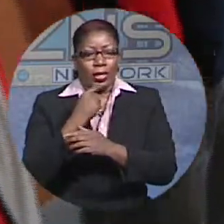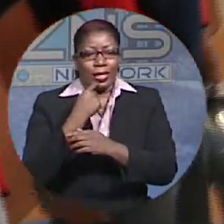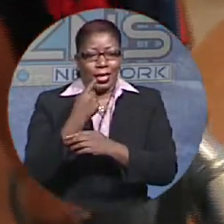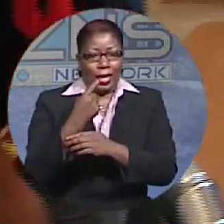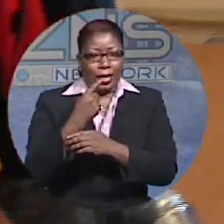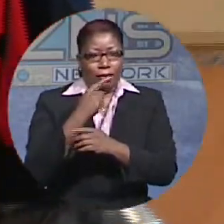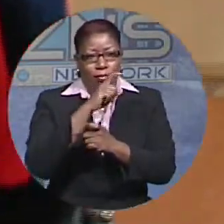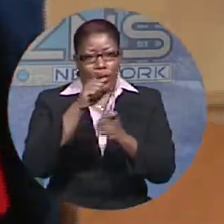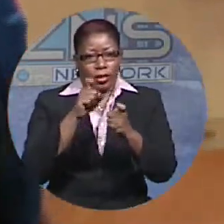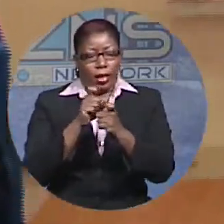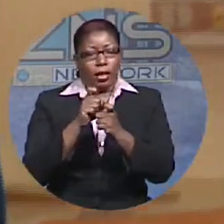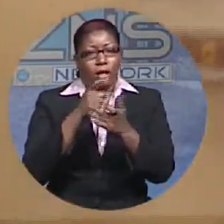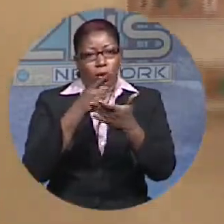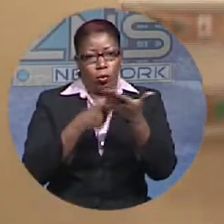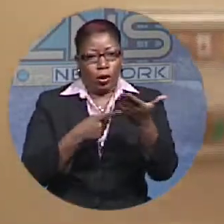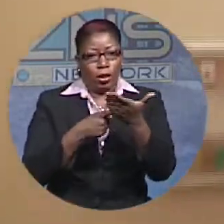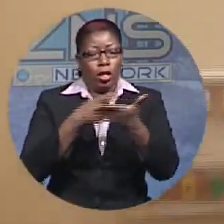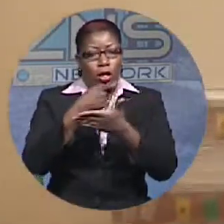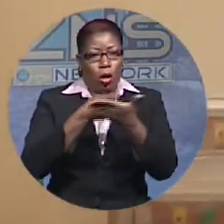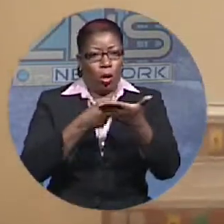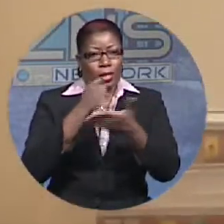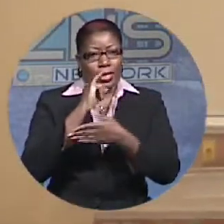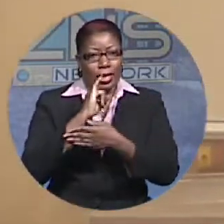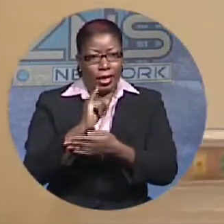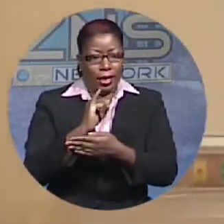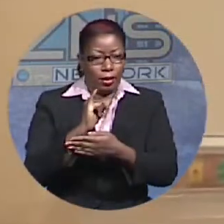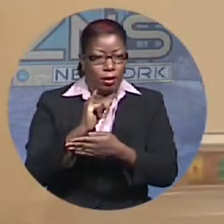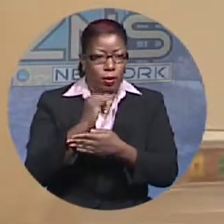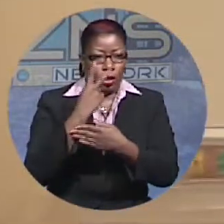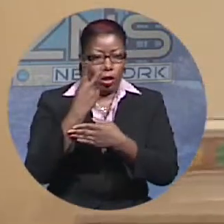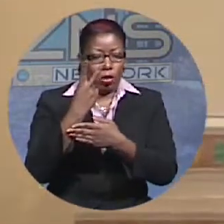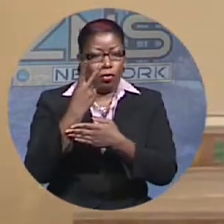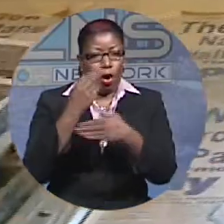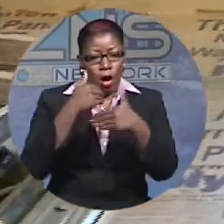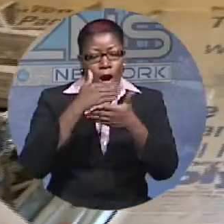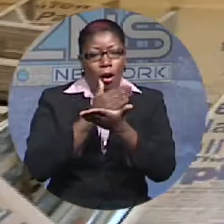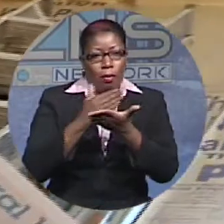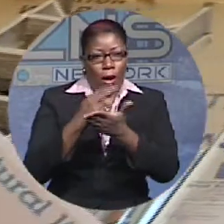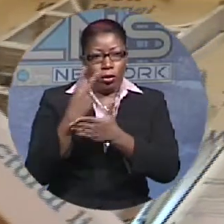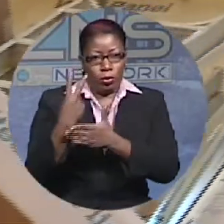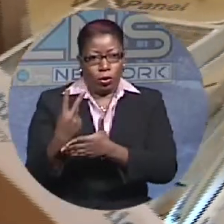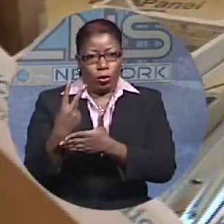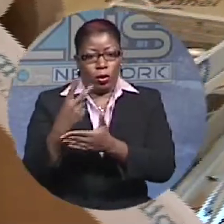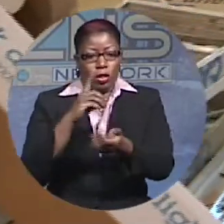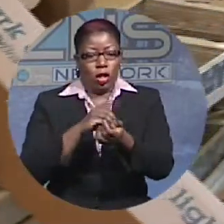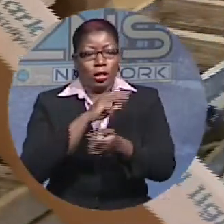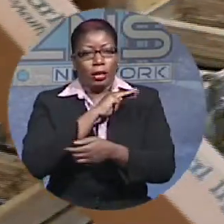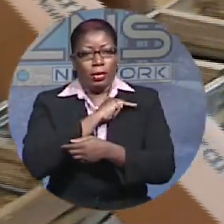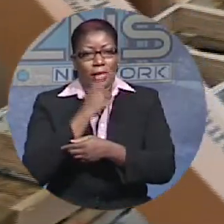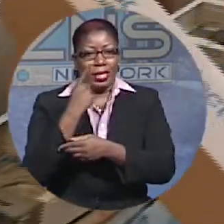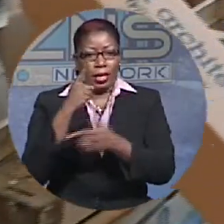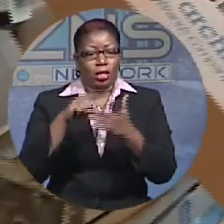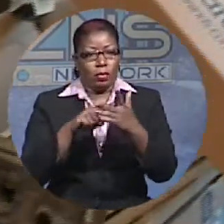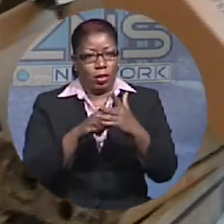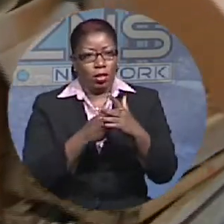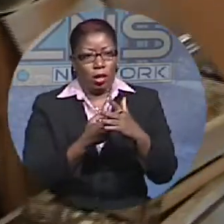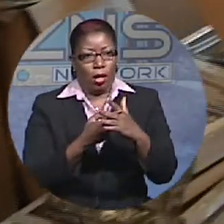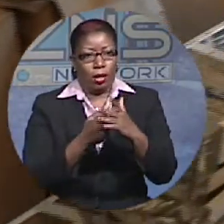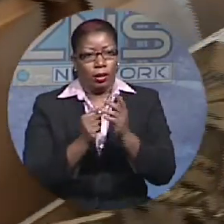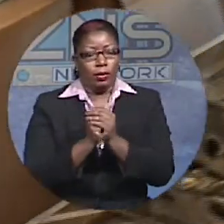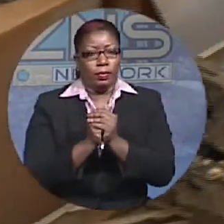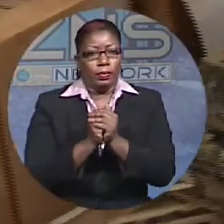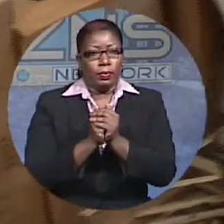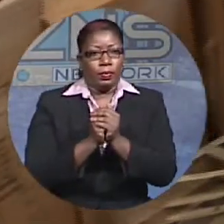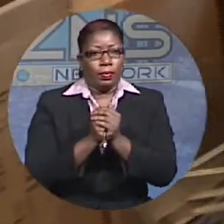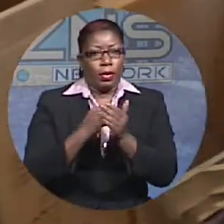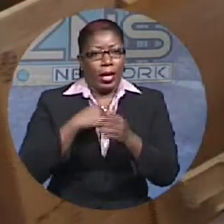health care wing would cost when the last administration looked at it for phase two, Dr. Minnis says it should now be started. And I think